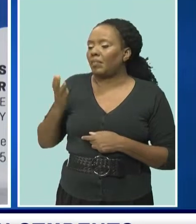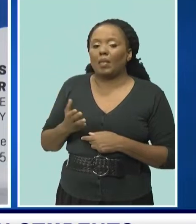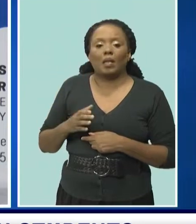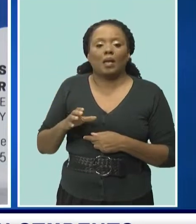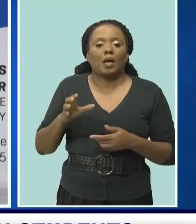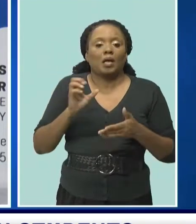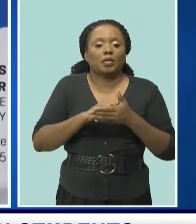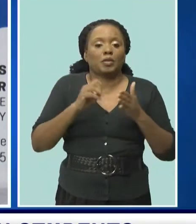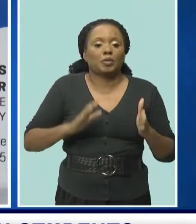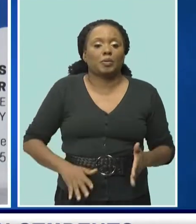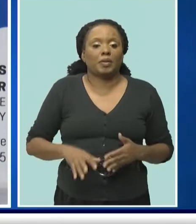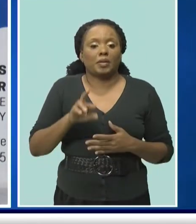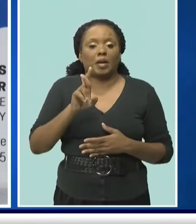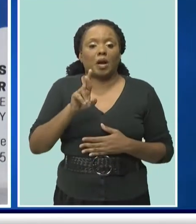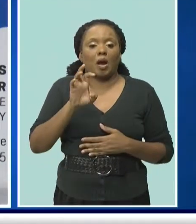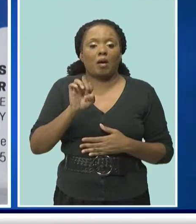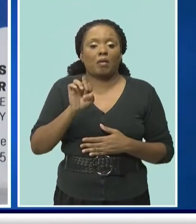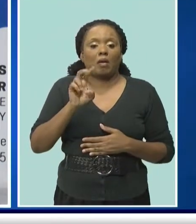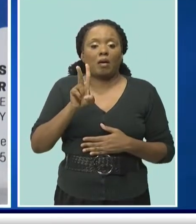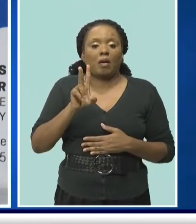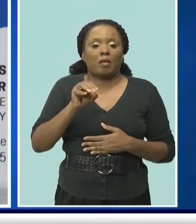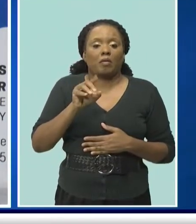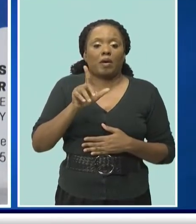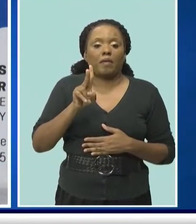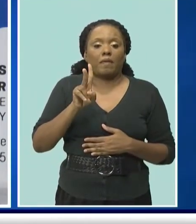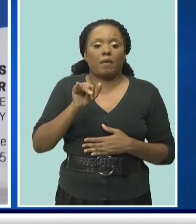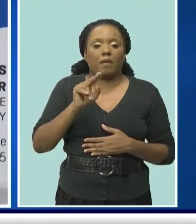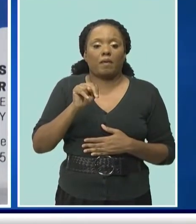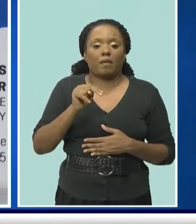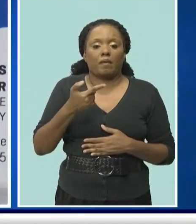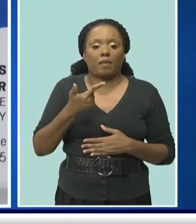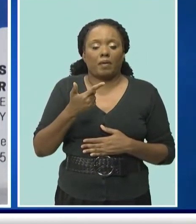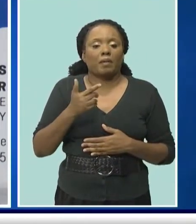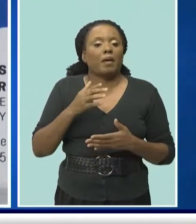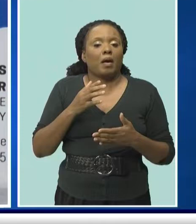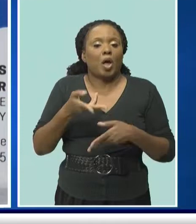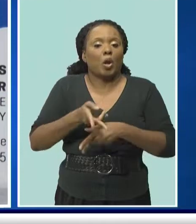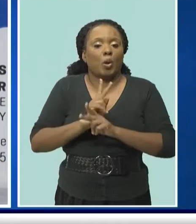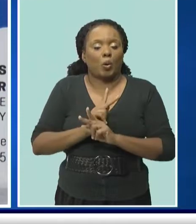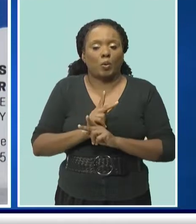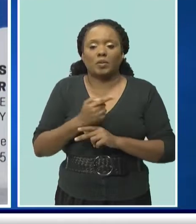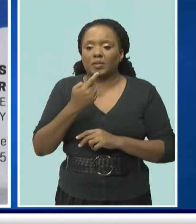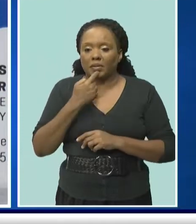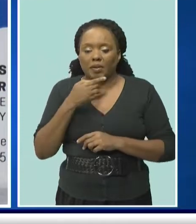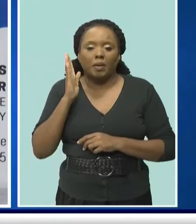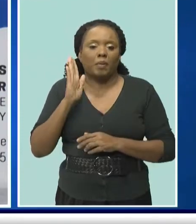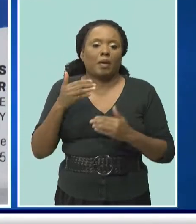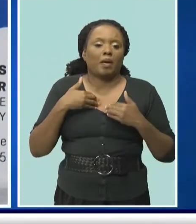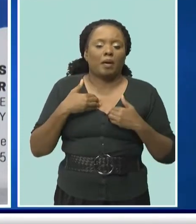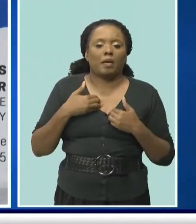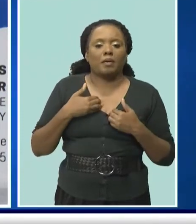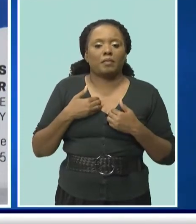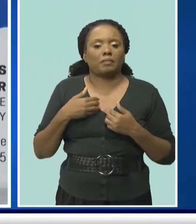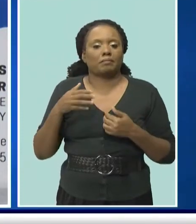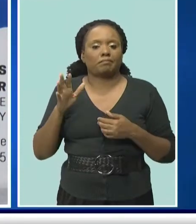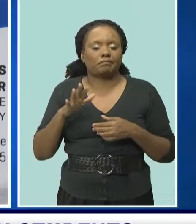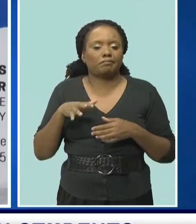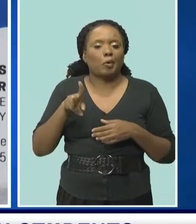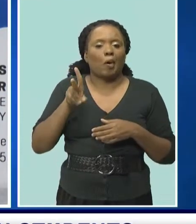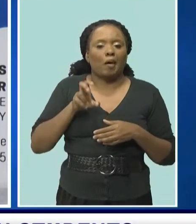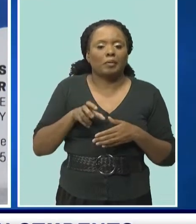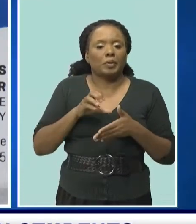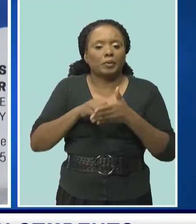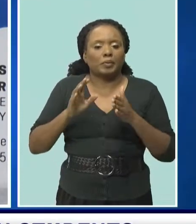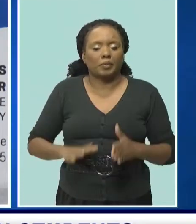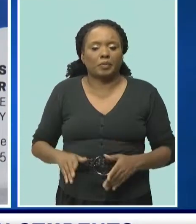to the country very shortly a program starting with the first 200 persons to be trained in cybersecurity and to be able